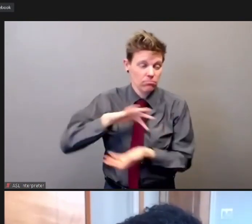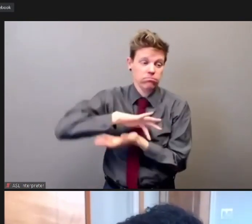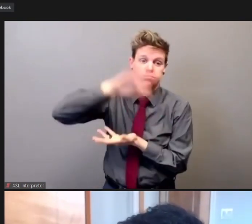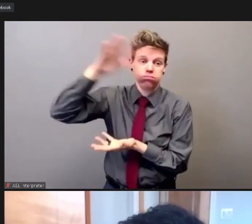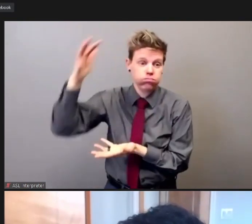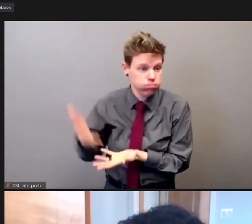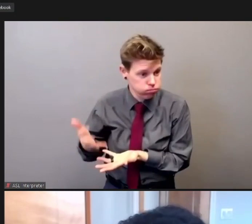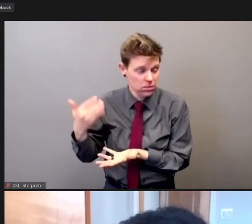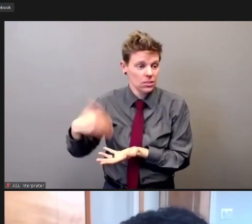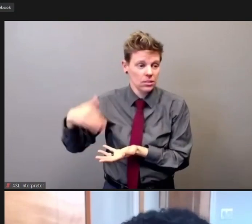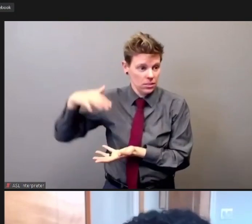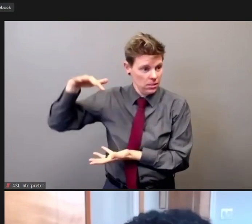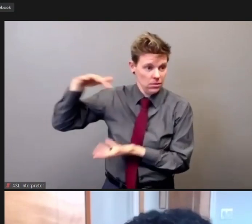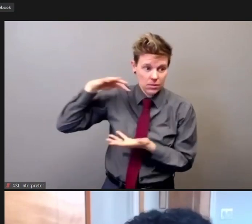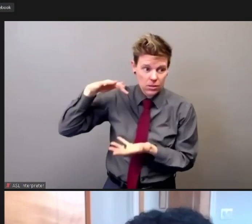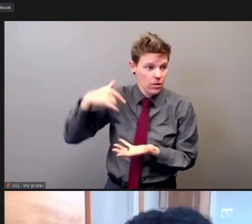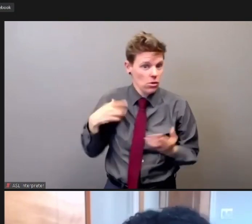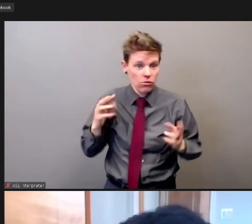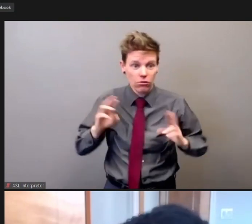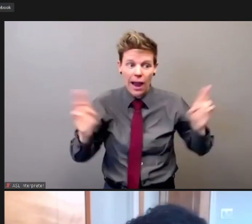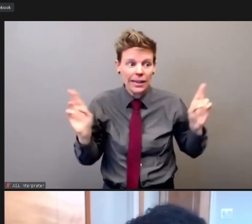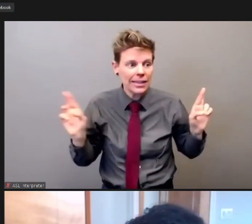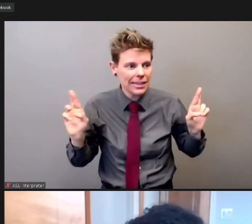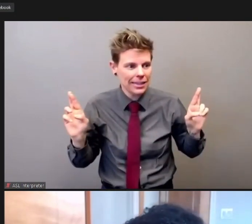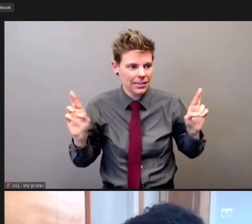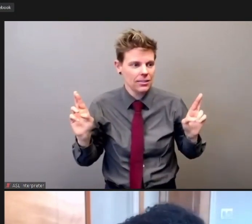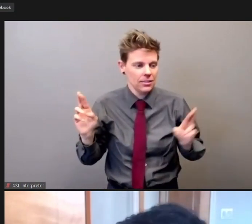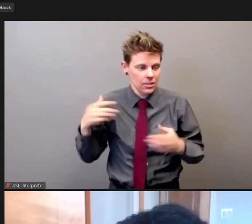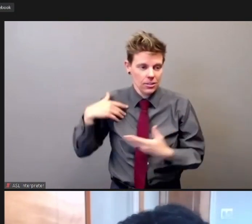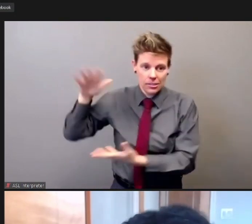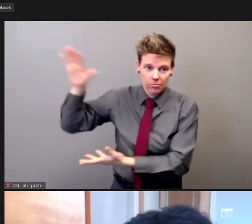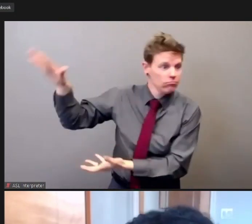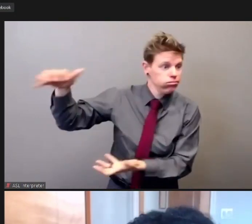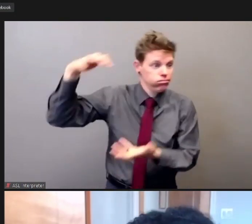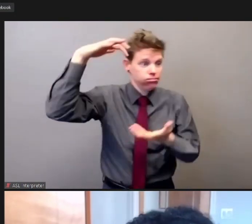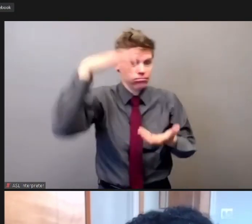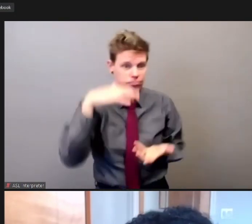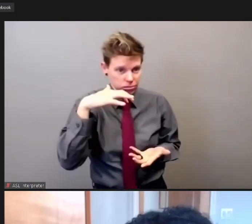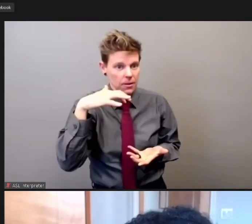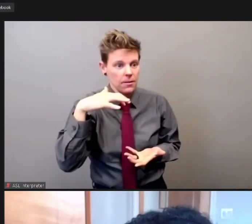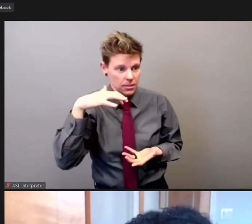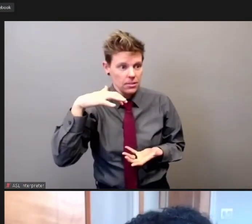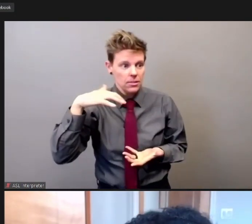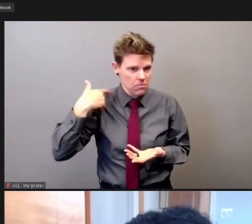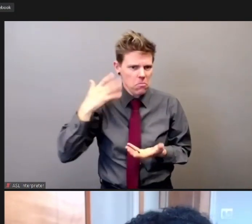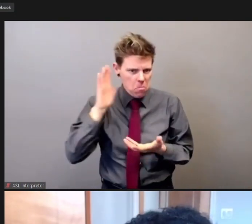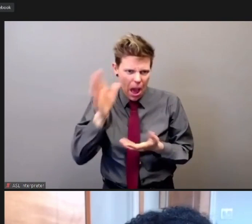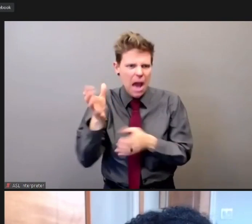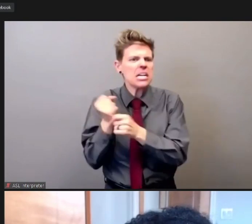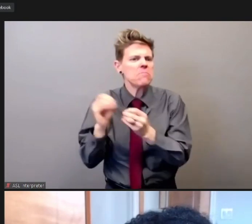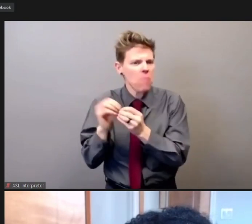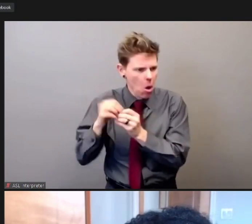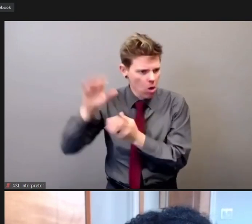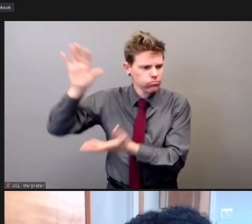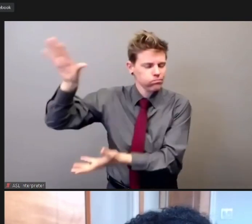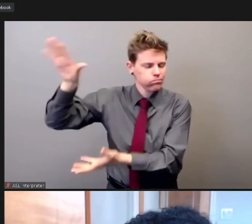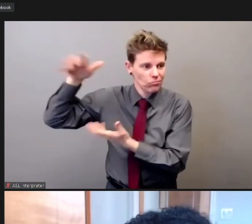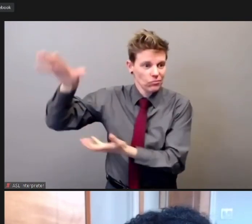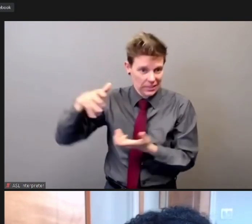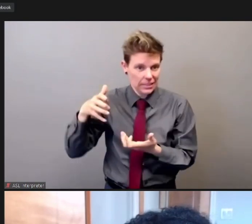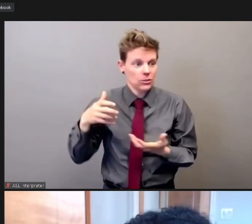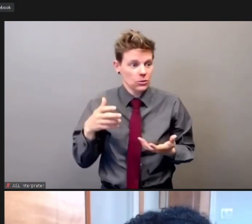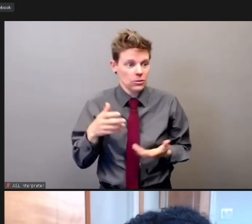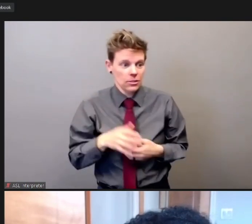are ready. We just need more vaccine. Now that I've said that, because I hope, I don't want anyone to feel like I'm